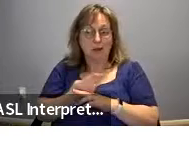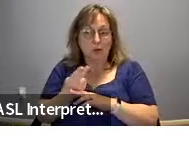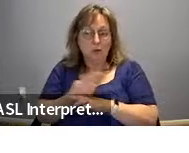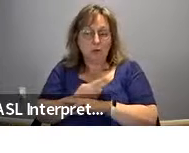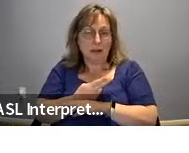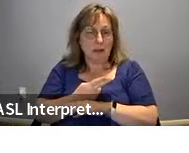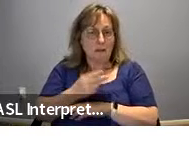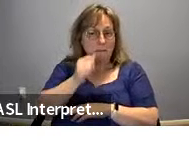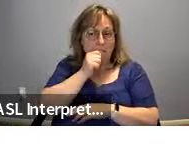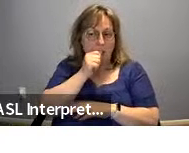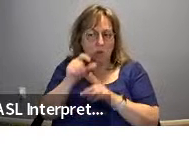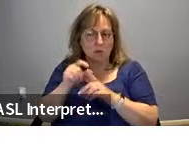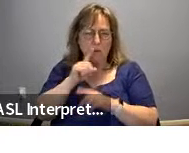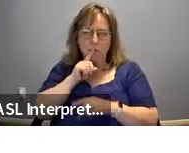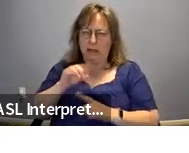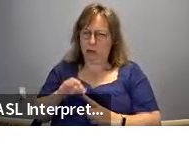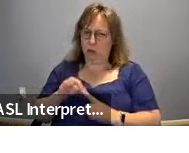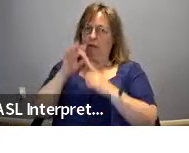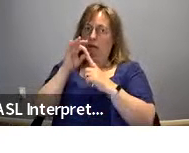private.